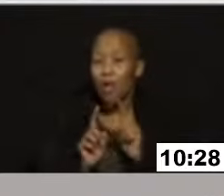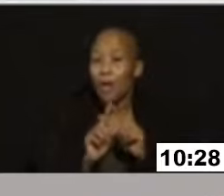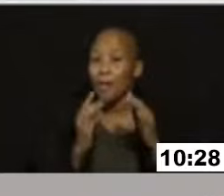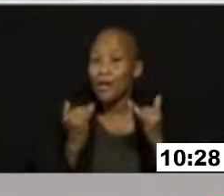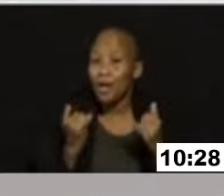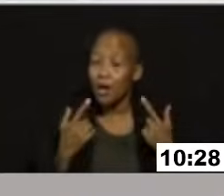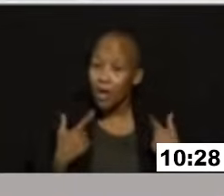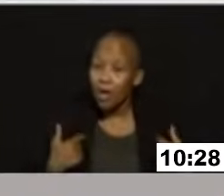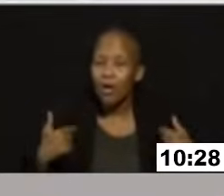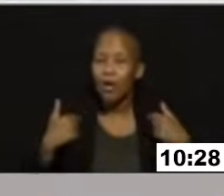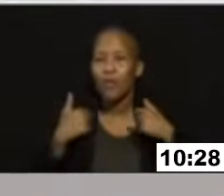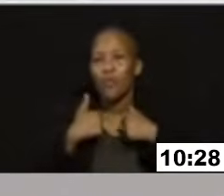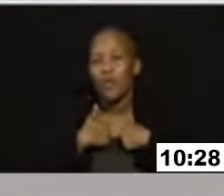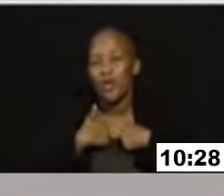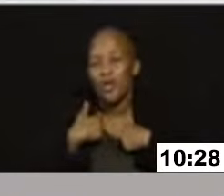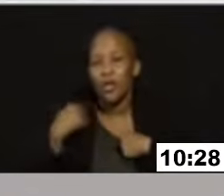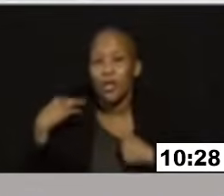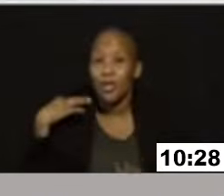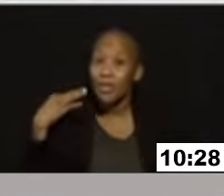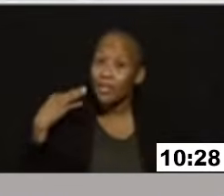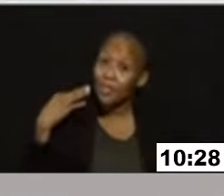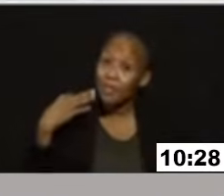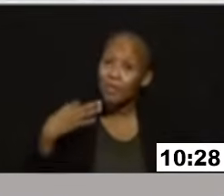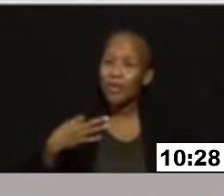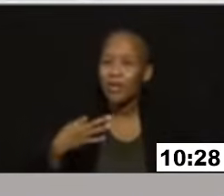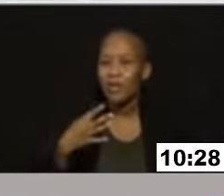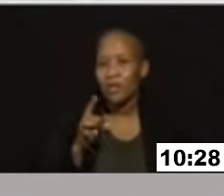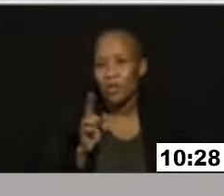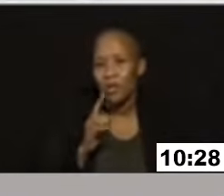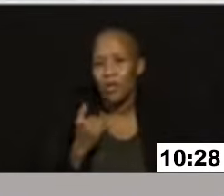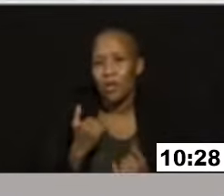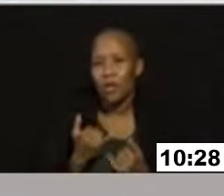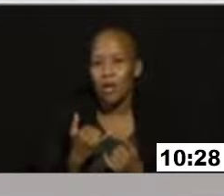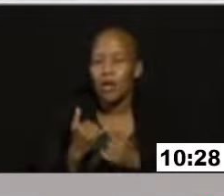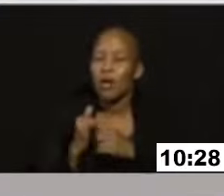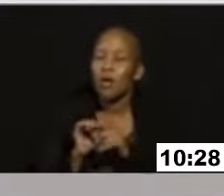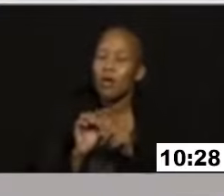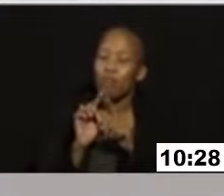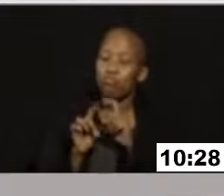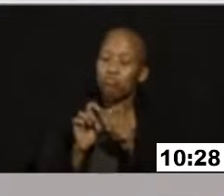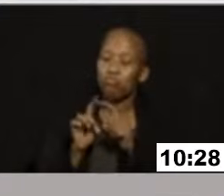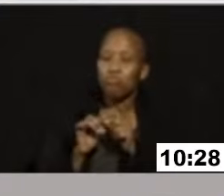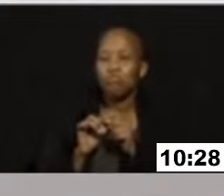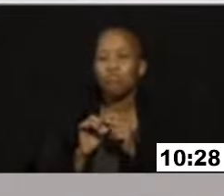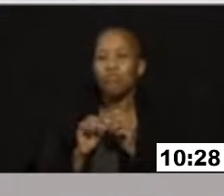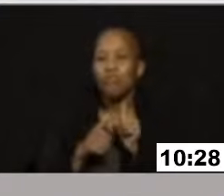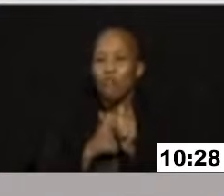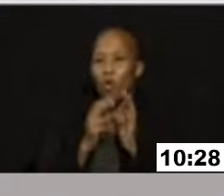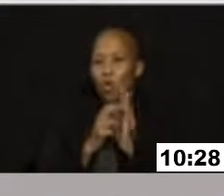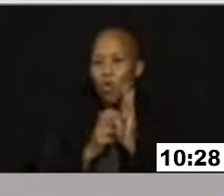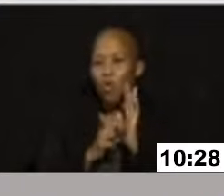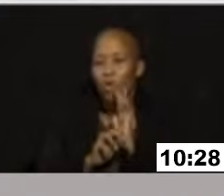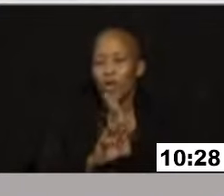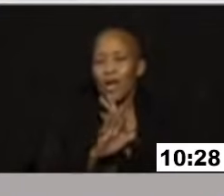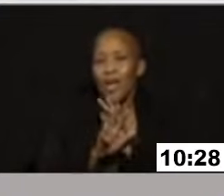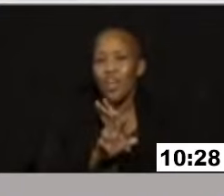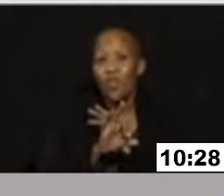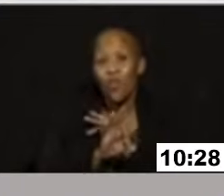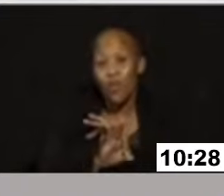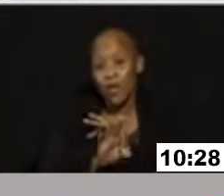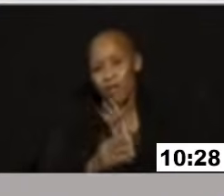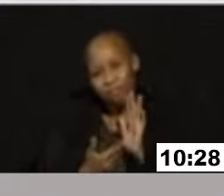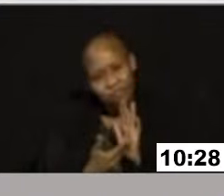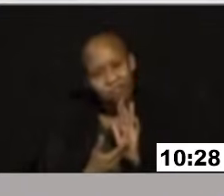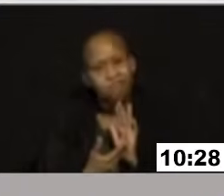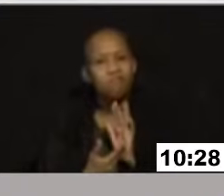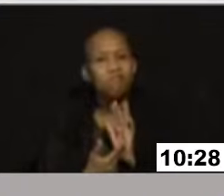that at least the applicability of cross-examination under 8.3 of the regulation is present.